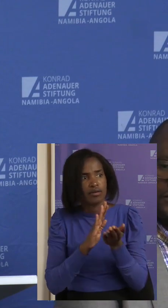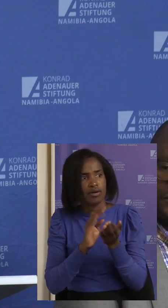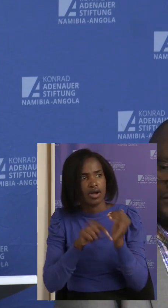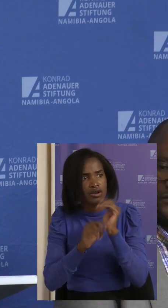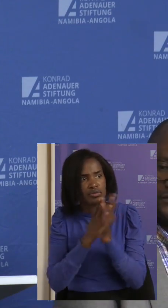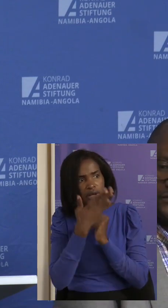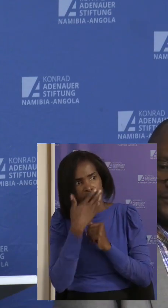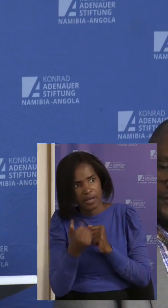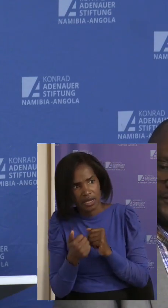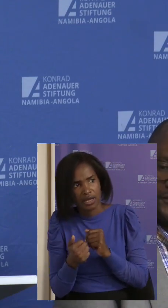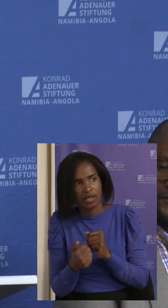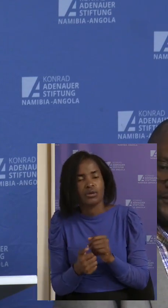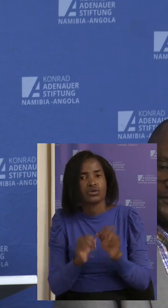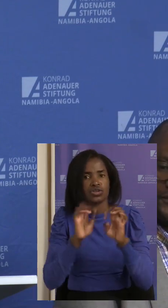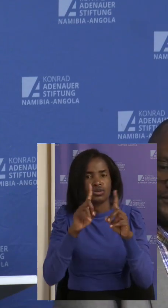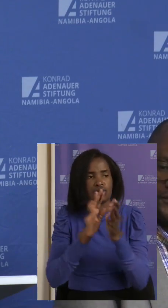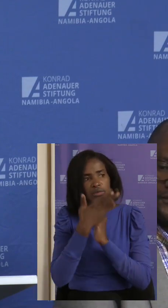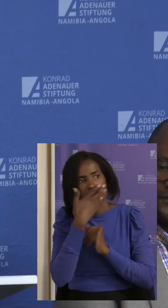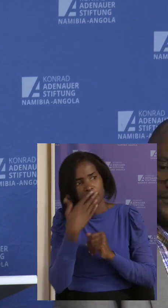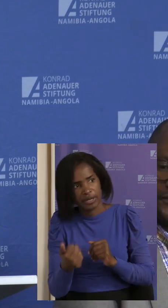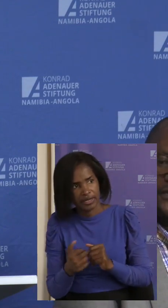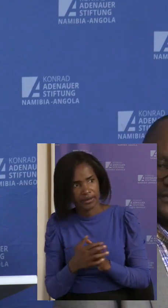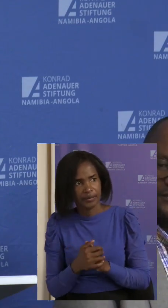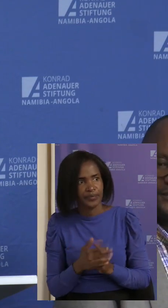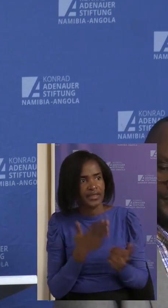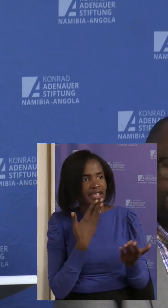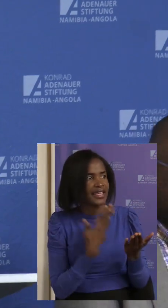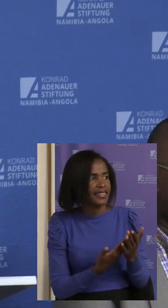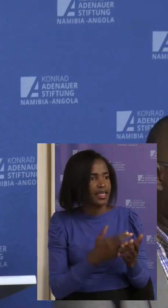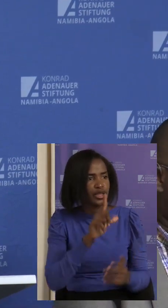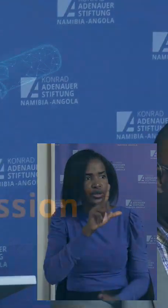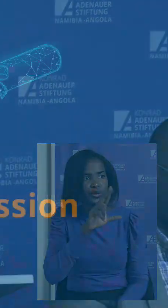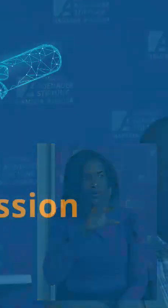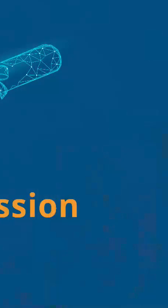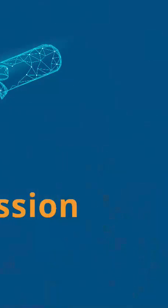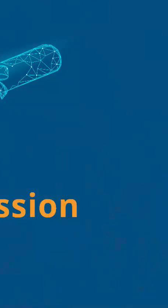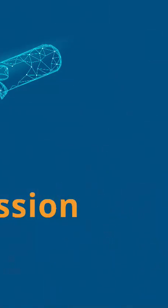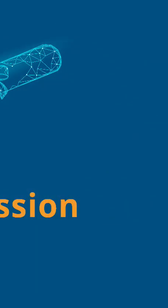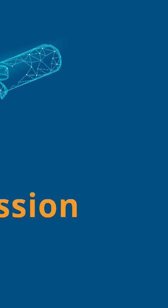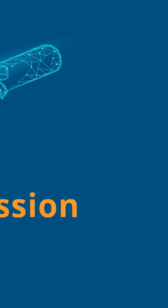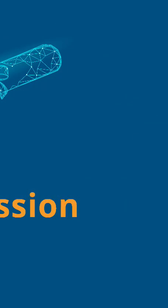this context, for the better of the education system. Thank you, Lucia. Thank you very much.